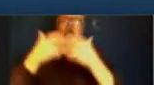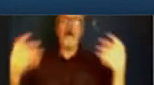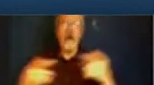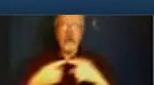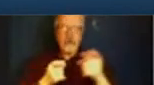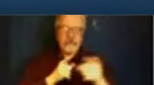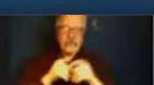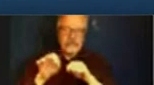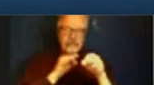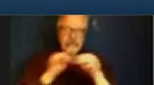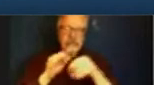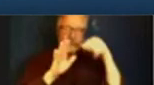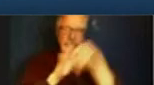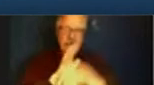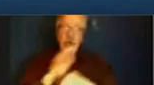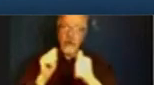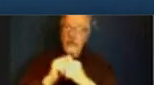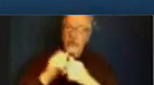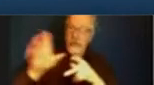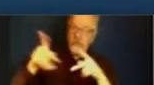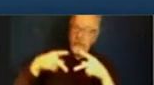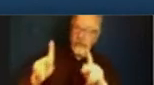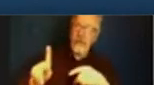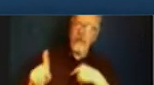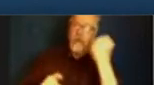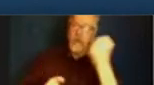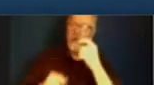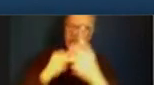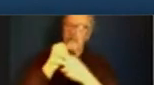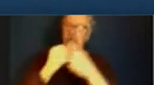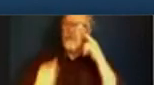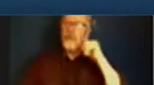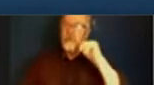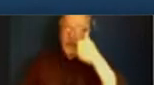let me say it tomorrow, if I can.